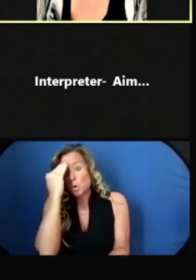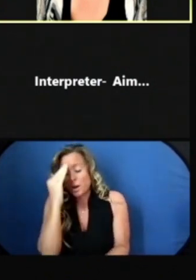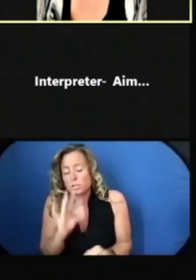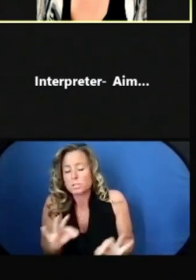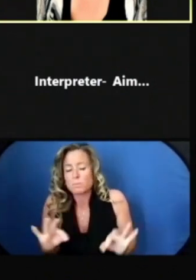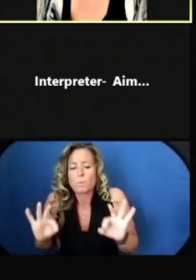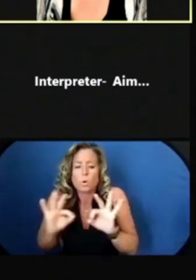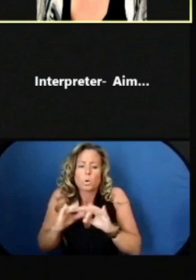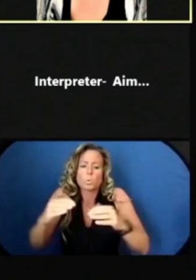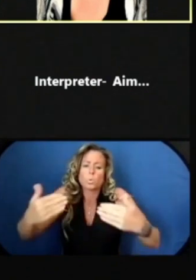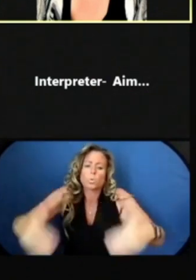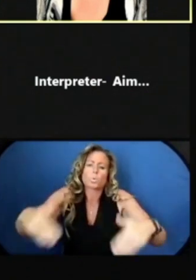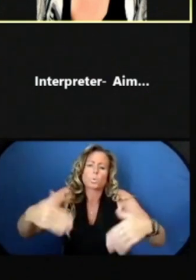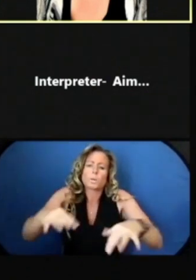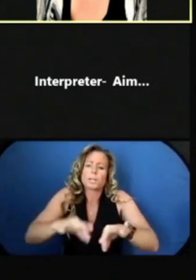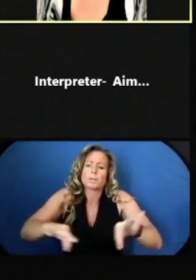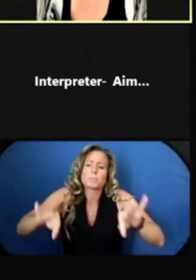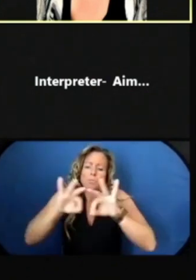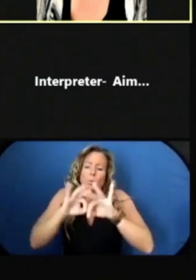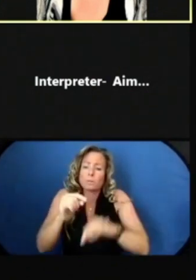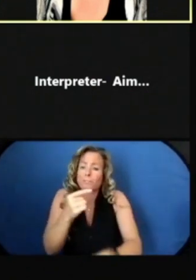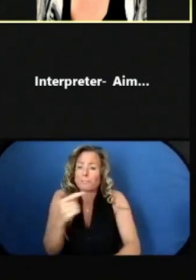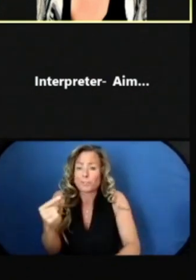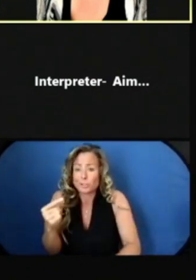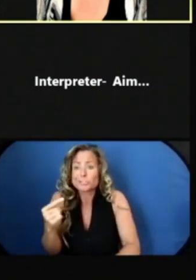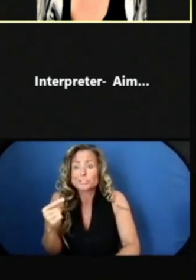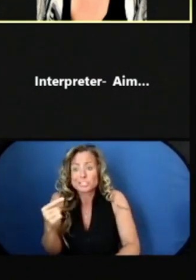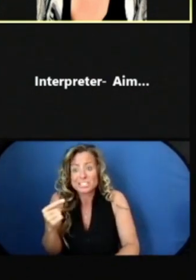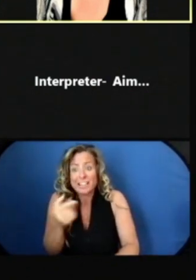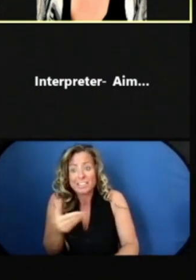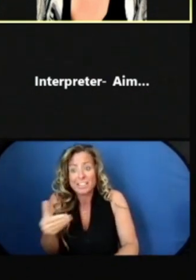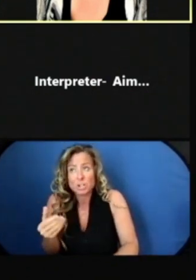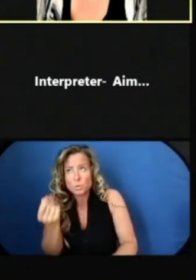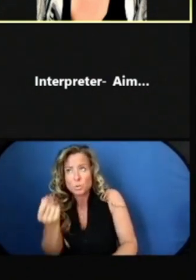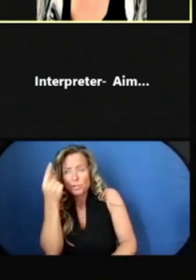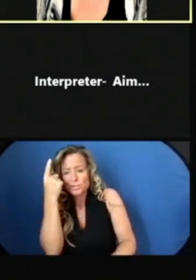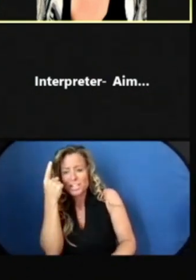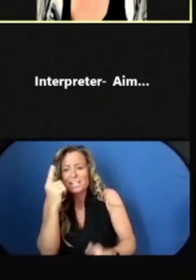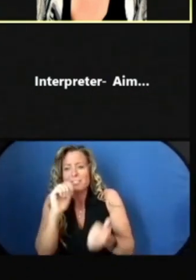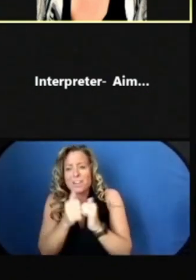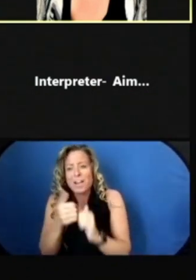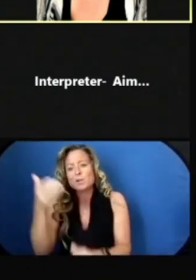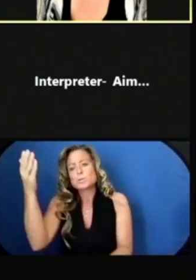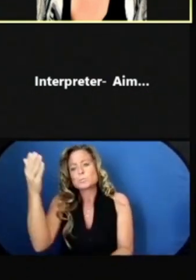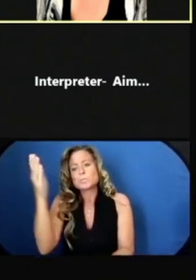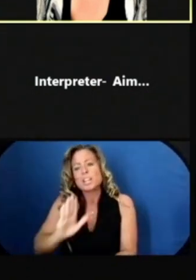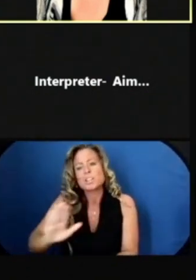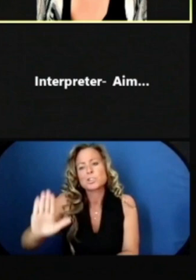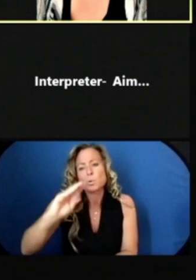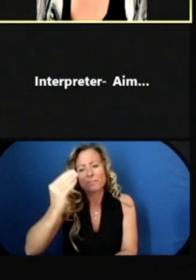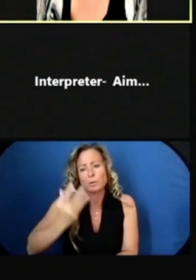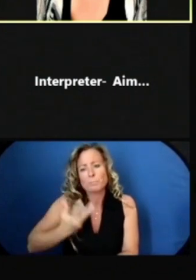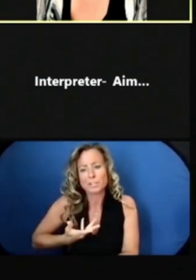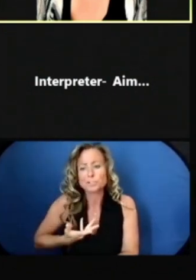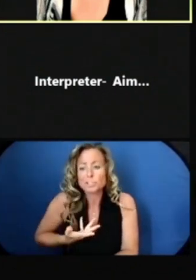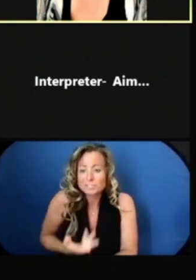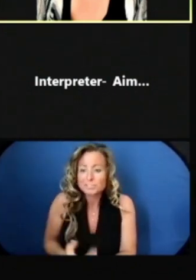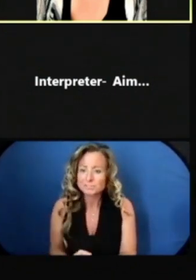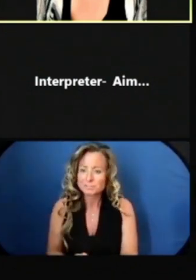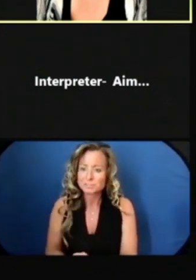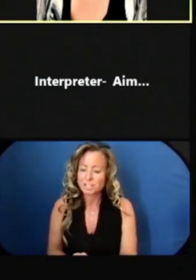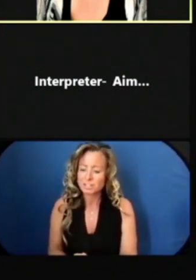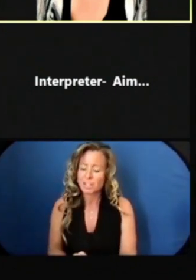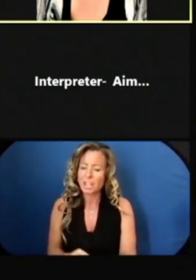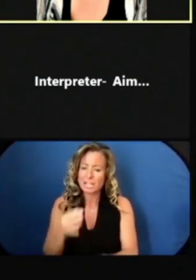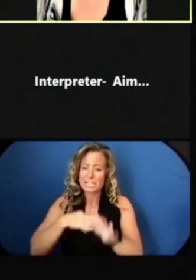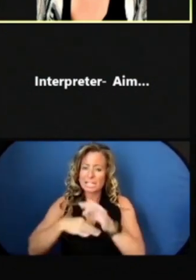a critical first step as you're thinking about how to present the information you want to share